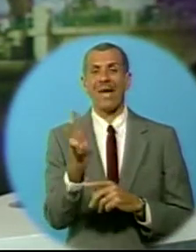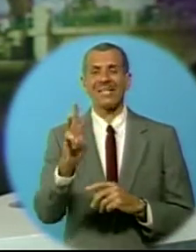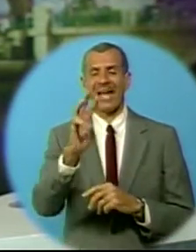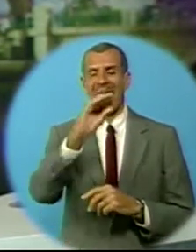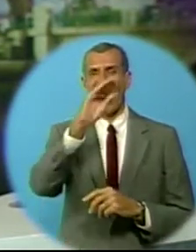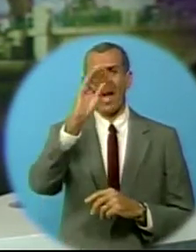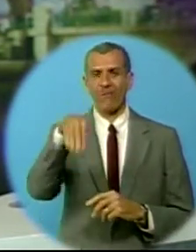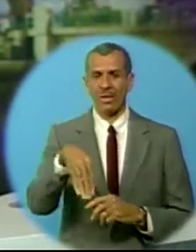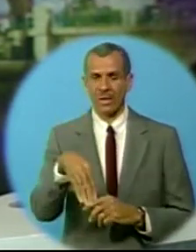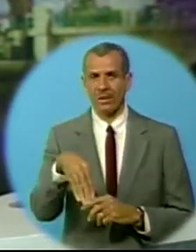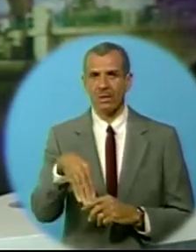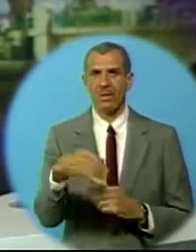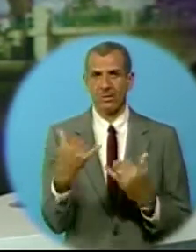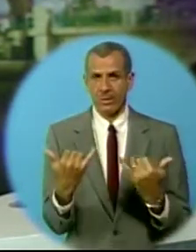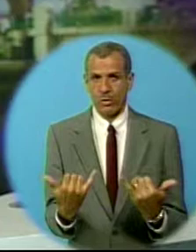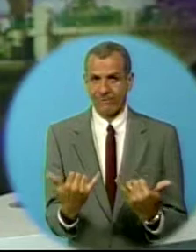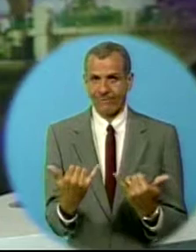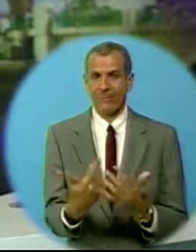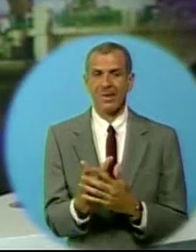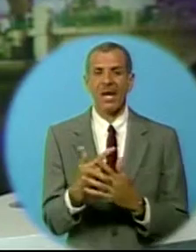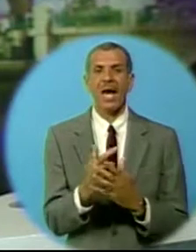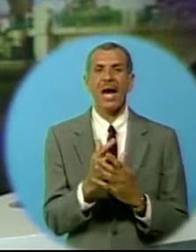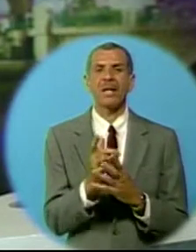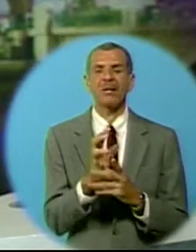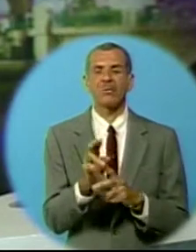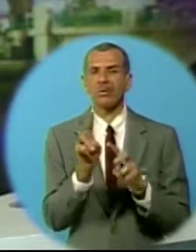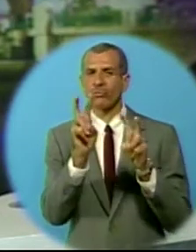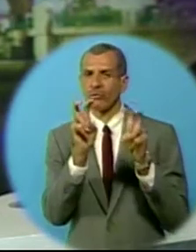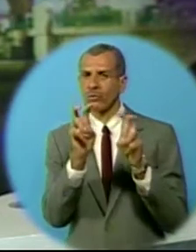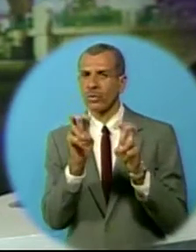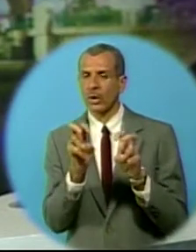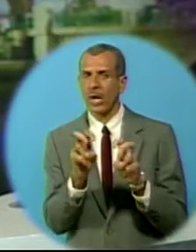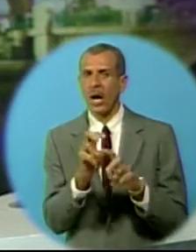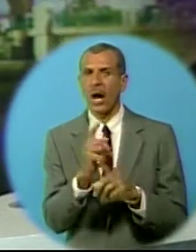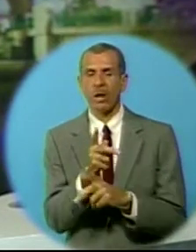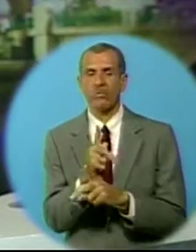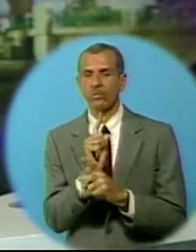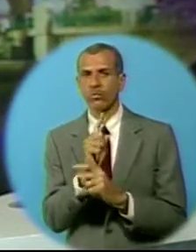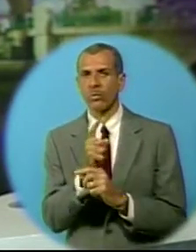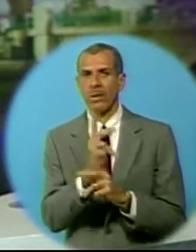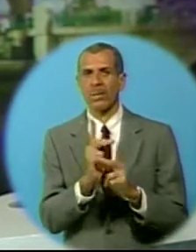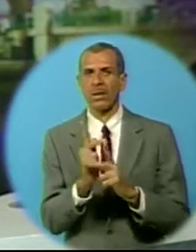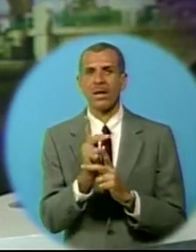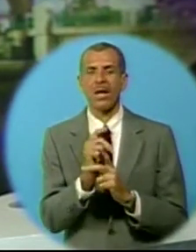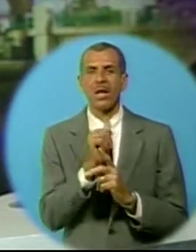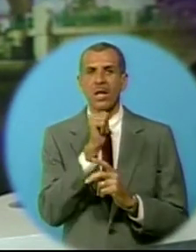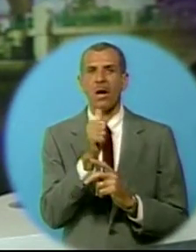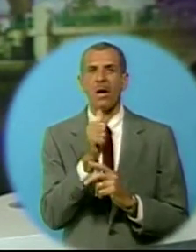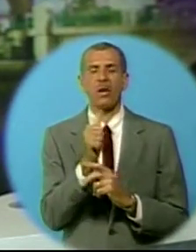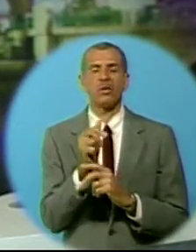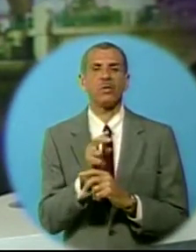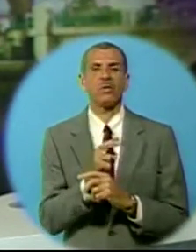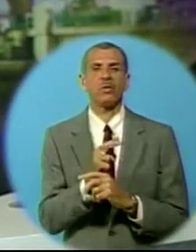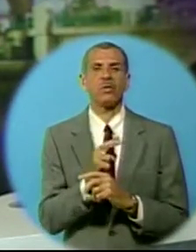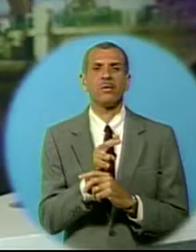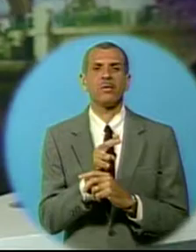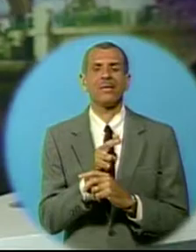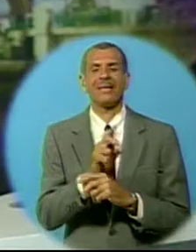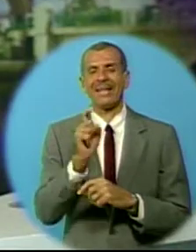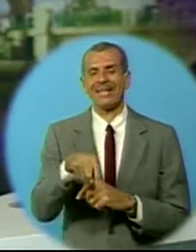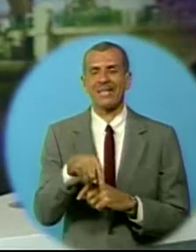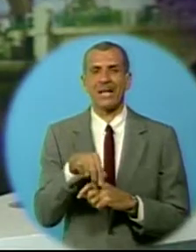Ebola so far. The island has stepped up its surveillance and has cautioned residents about non-essential travel to affected